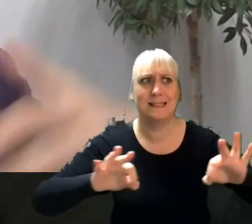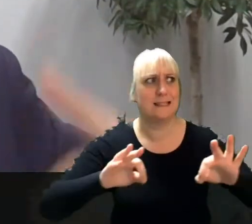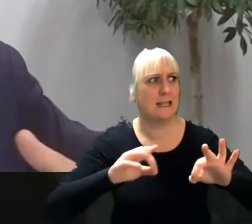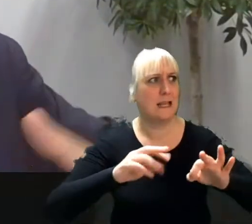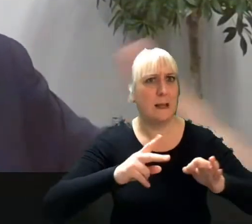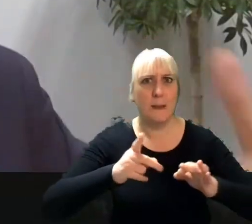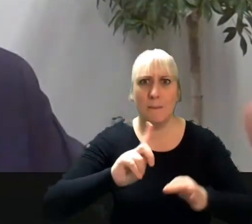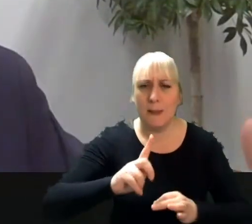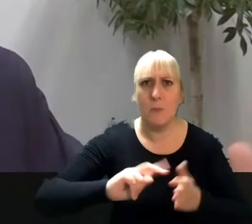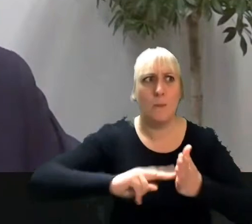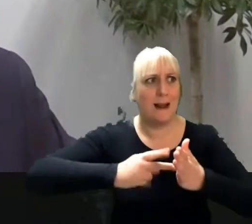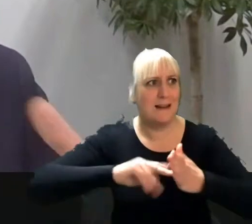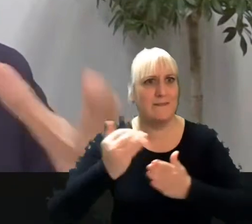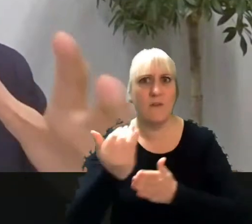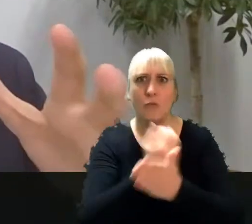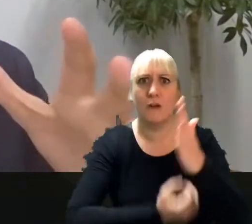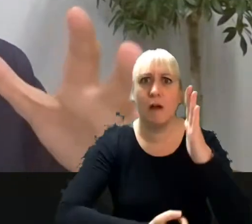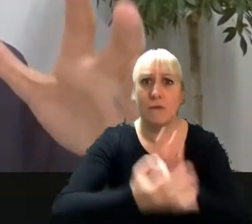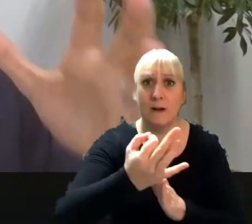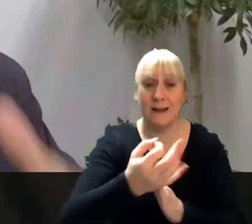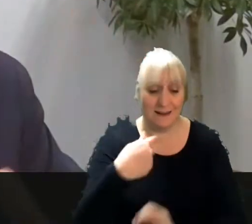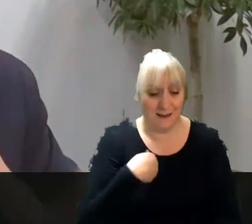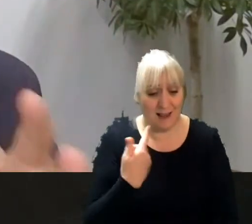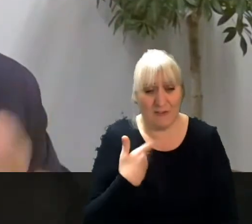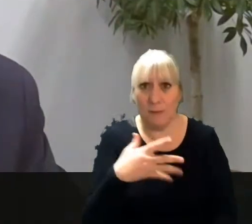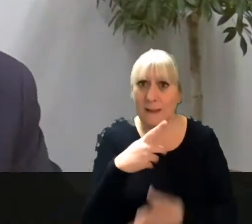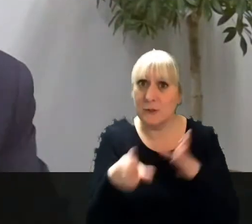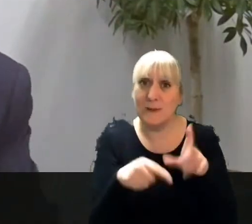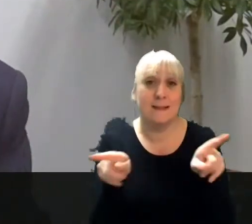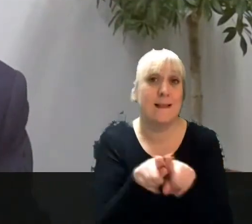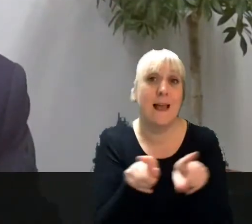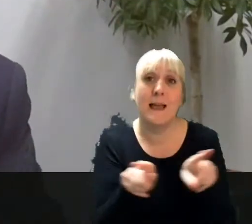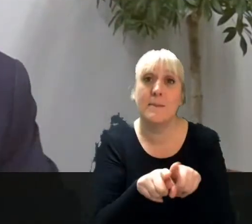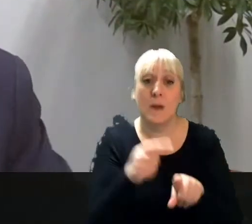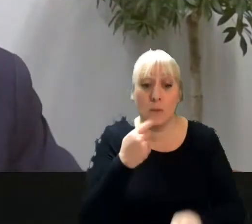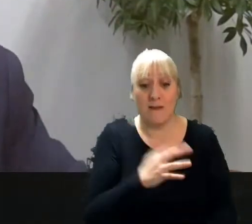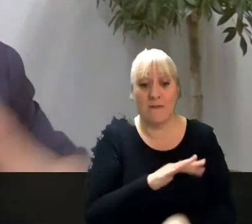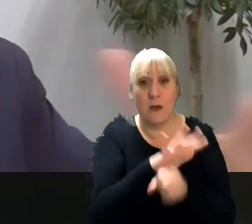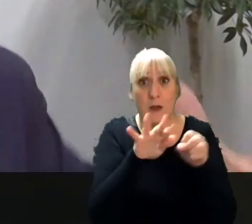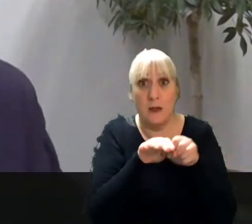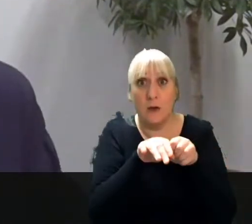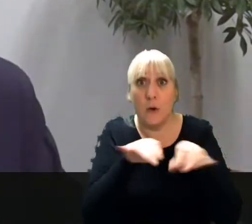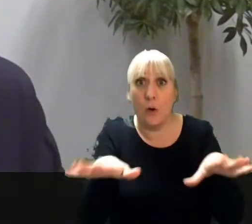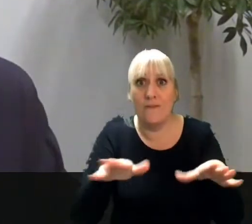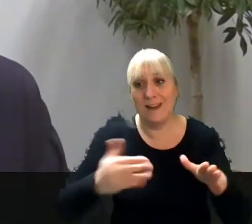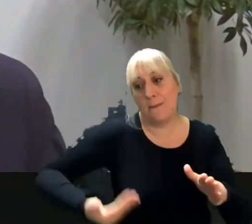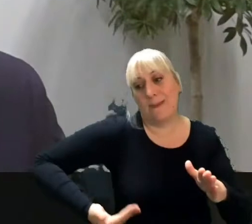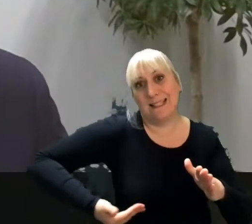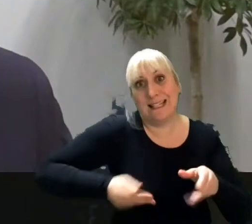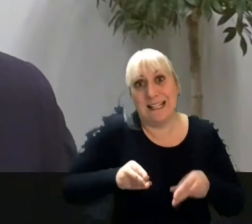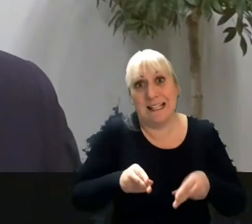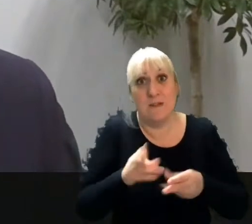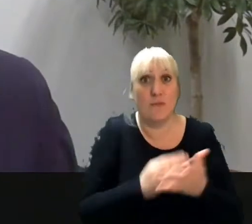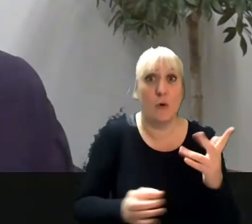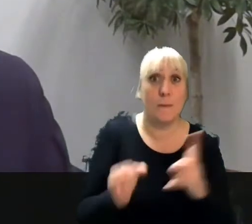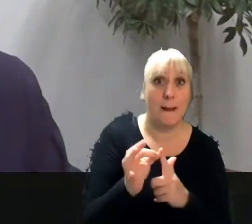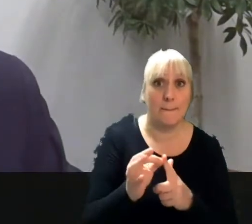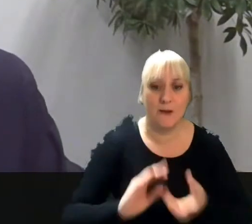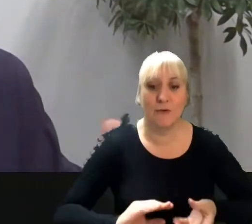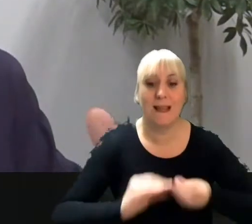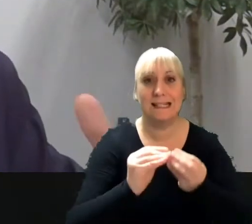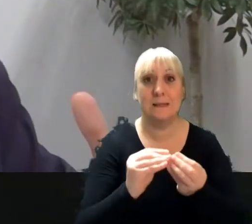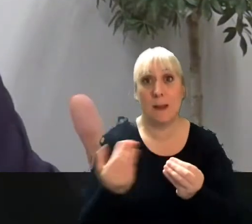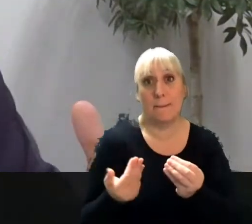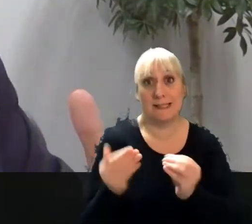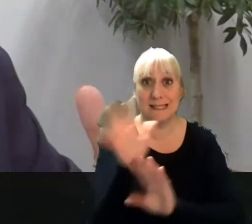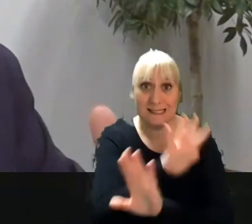been doing with businesses across London. We have a COVID business roadmap designed by businesses across London that I